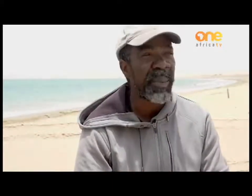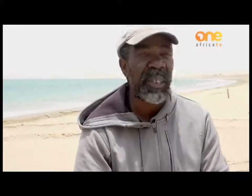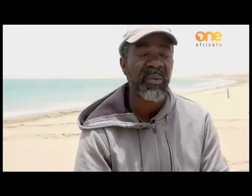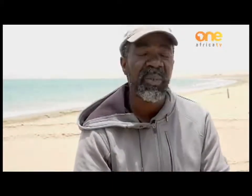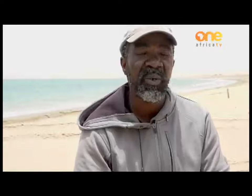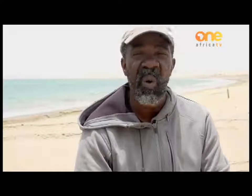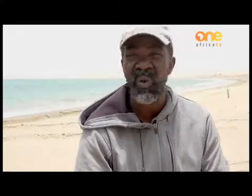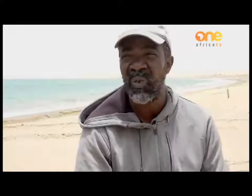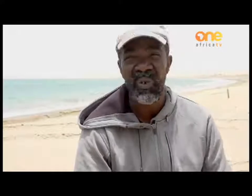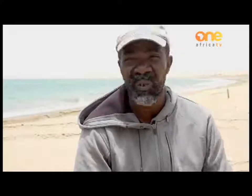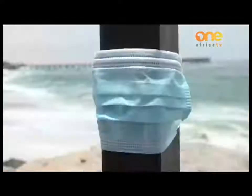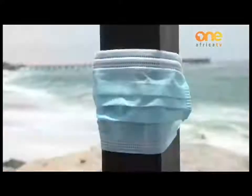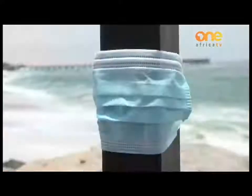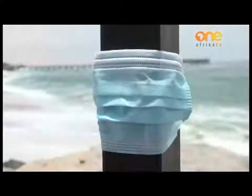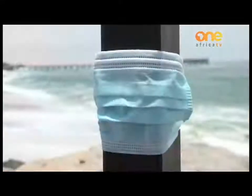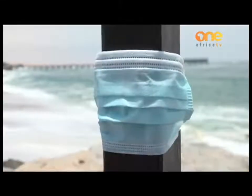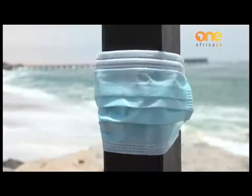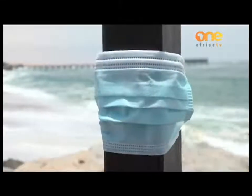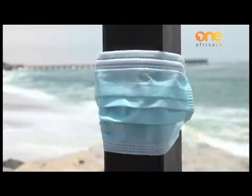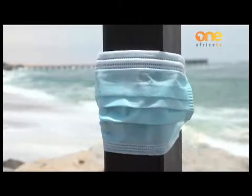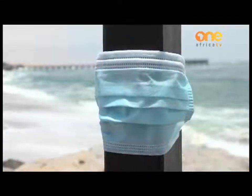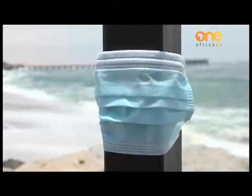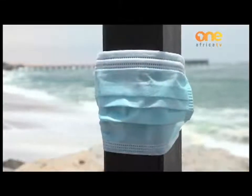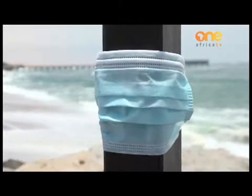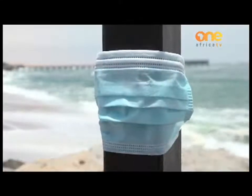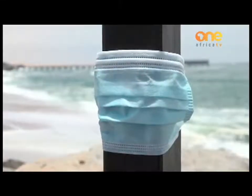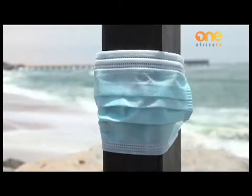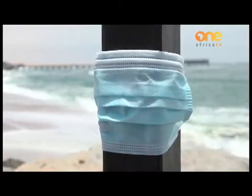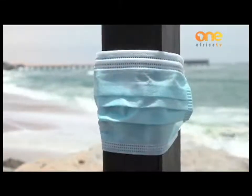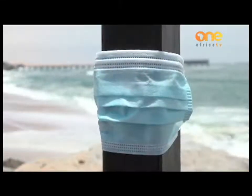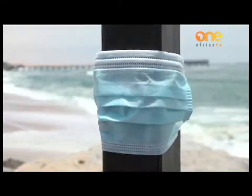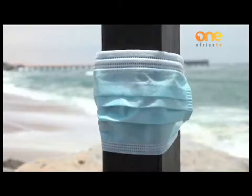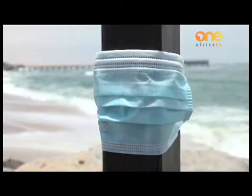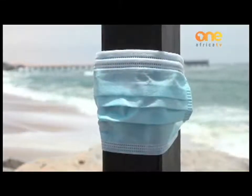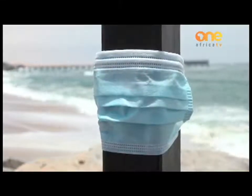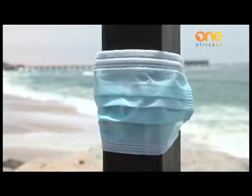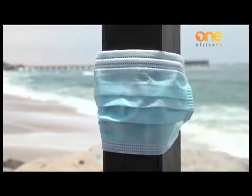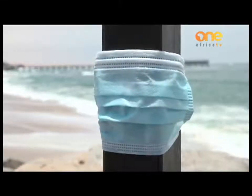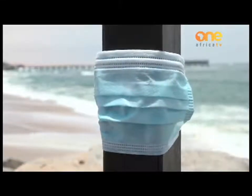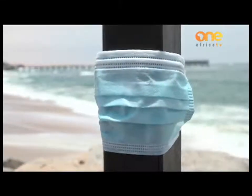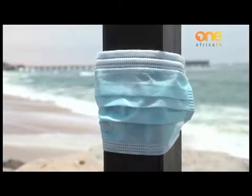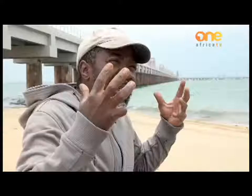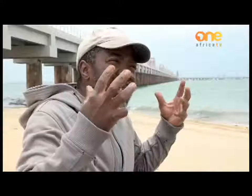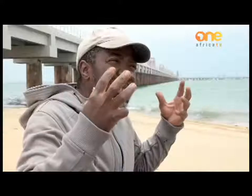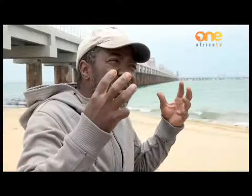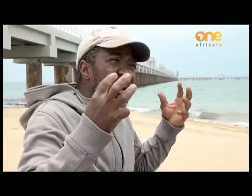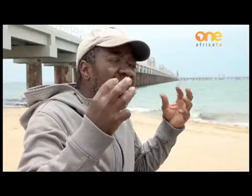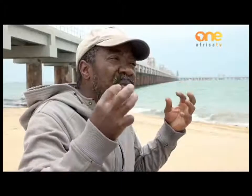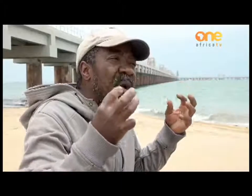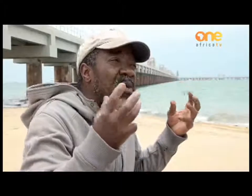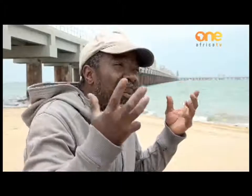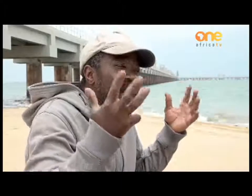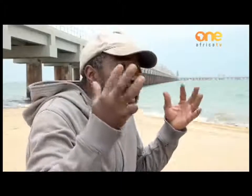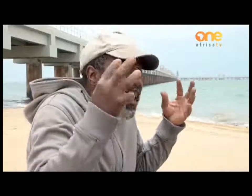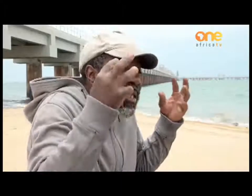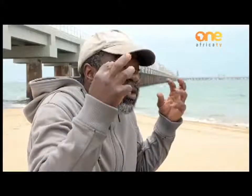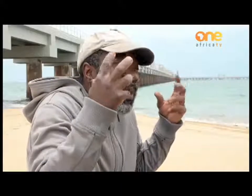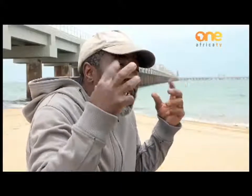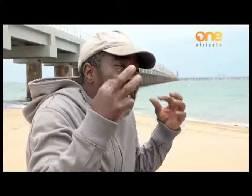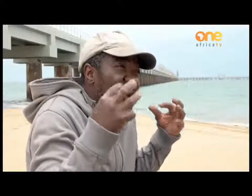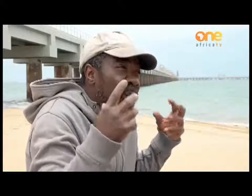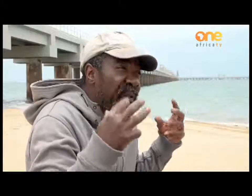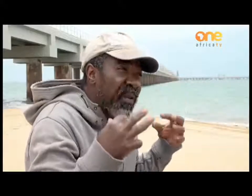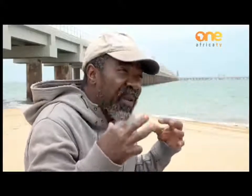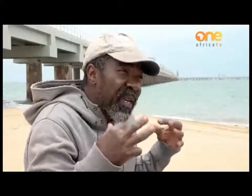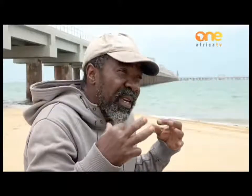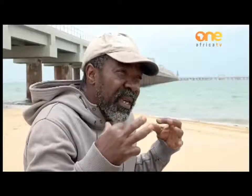the appetite was gone. When you go to bed, your body is also automatically